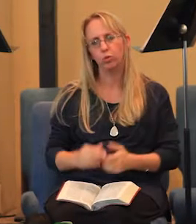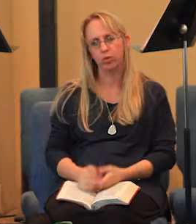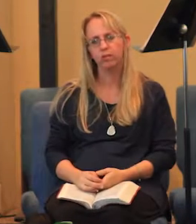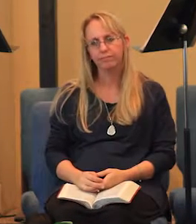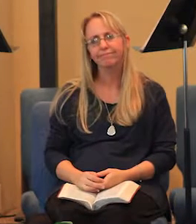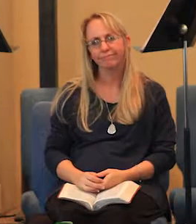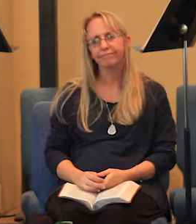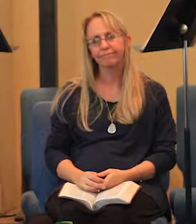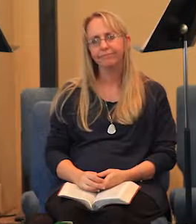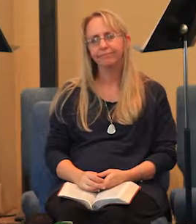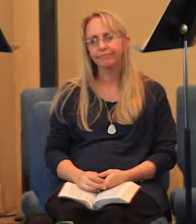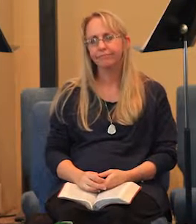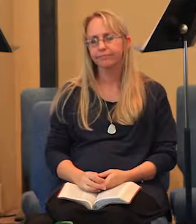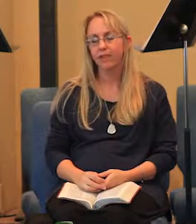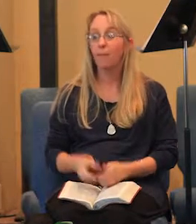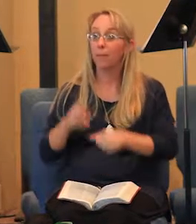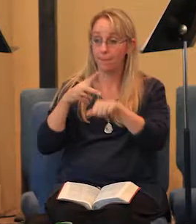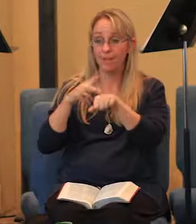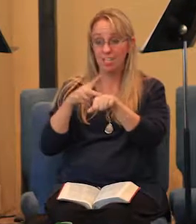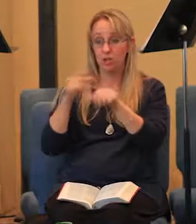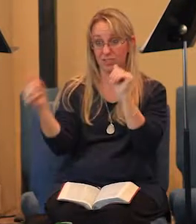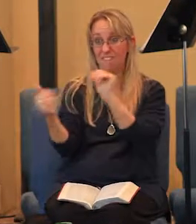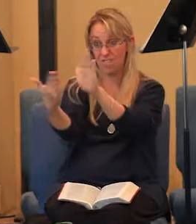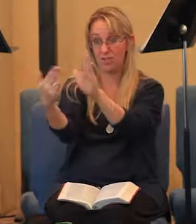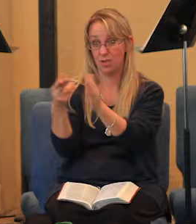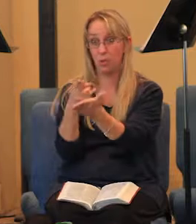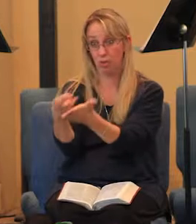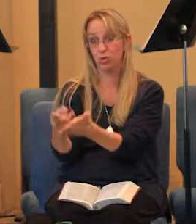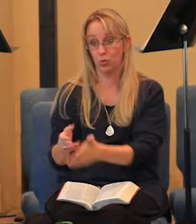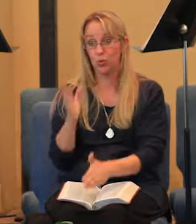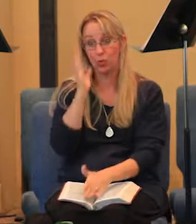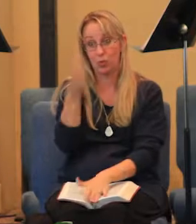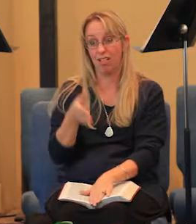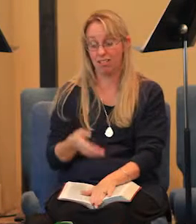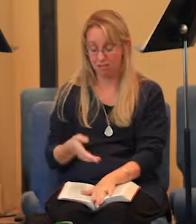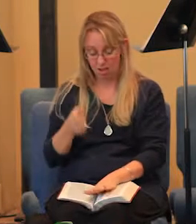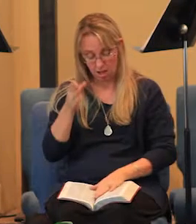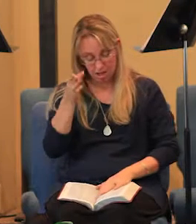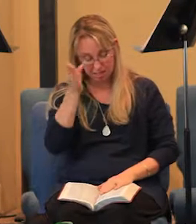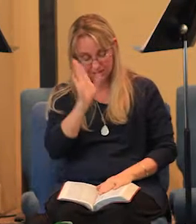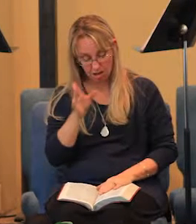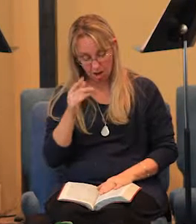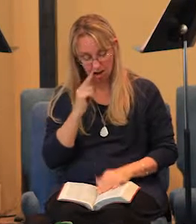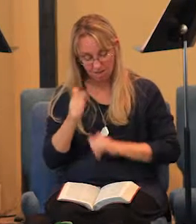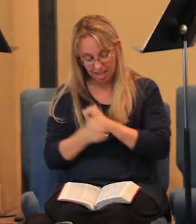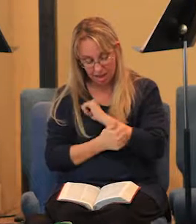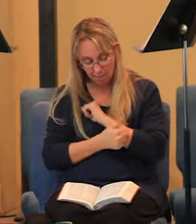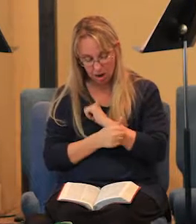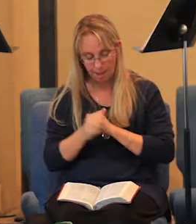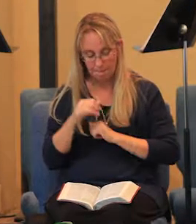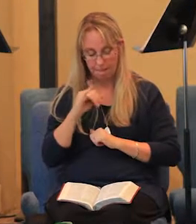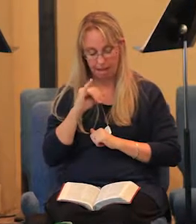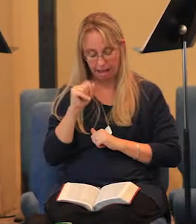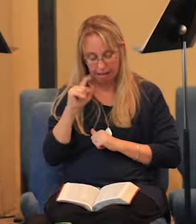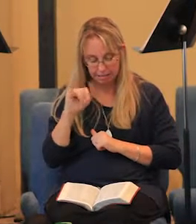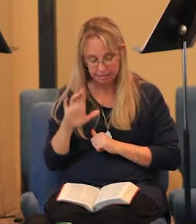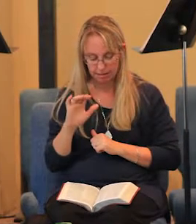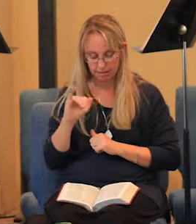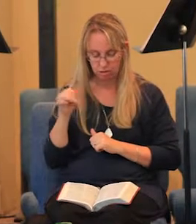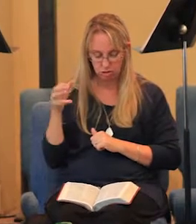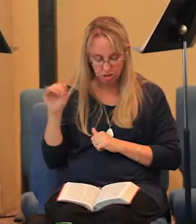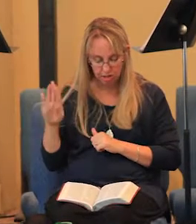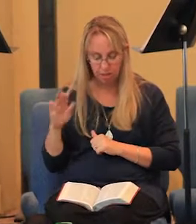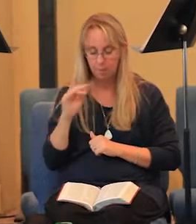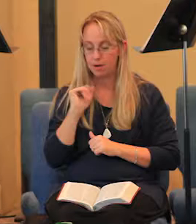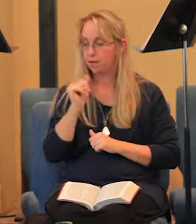truth. But Peter's going to confront them with the truth. Verse 13 says, the God of Abraham, Isaac, and